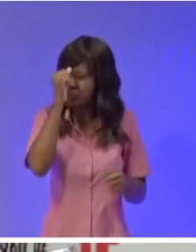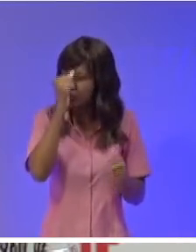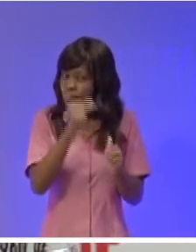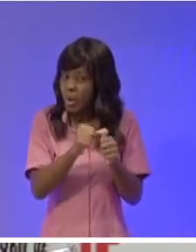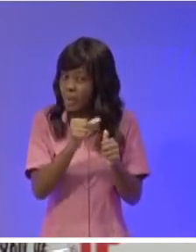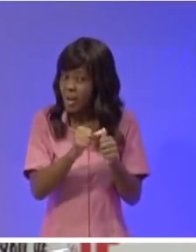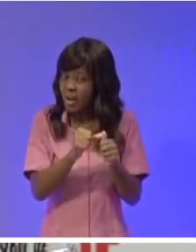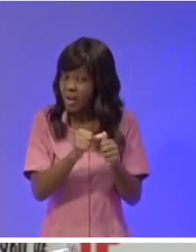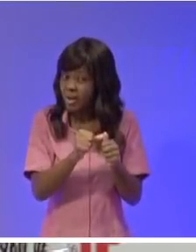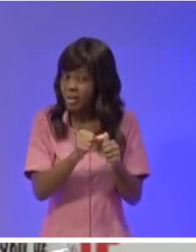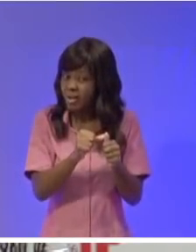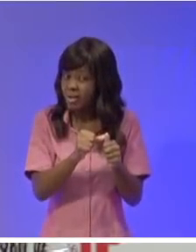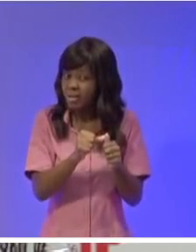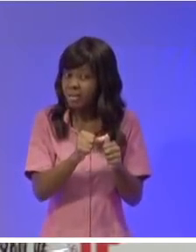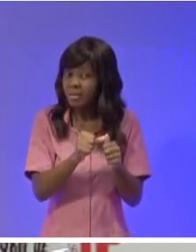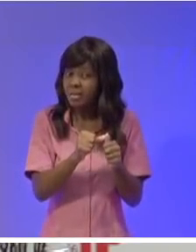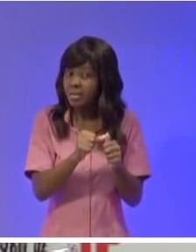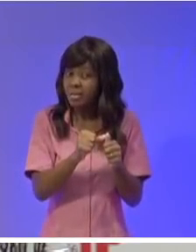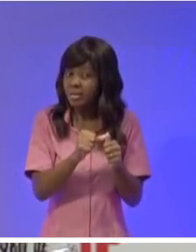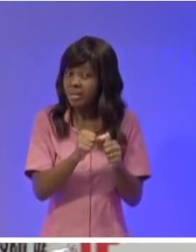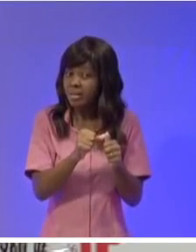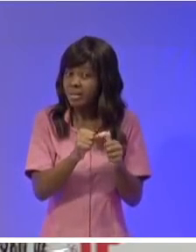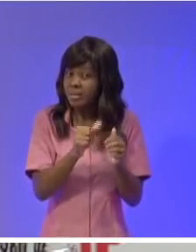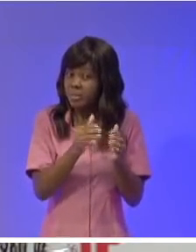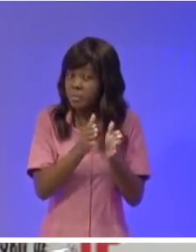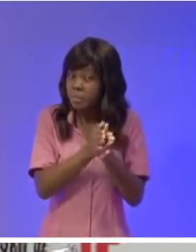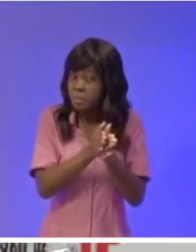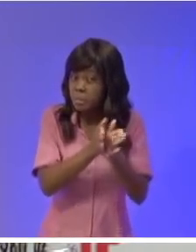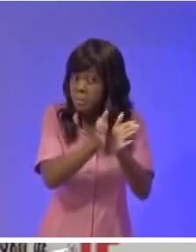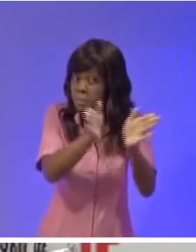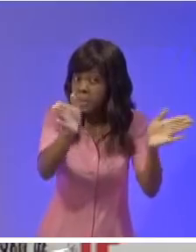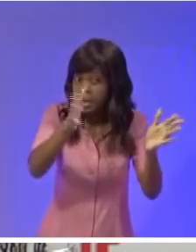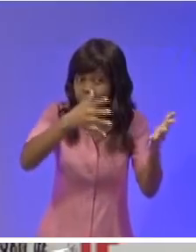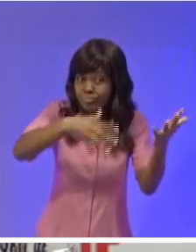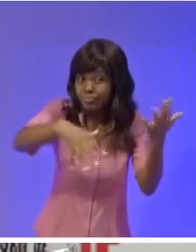public gatherings are limited to 10.